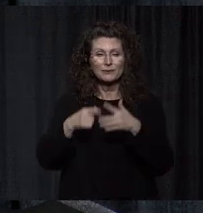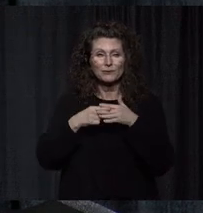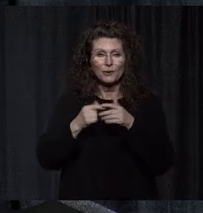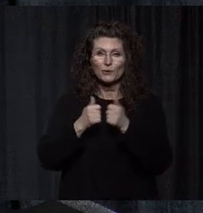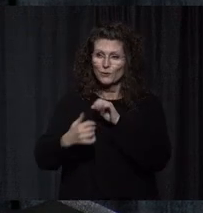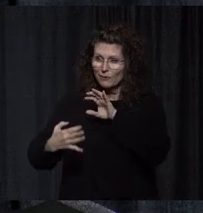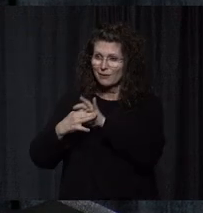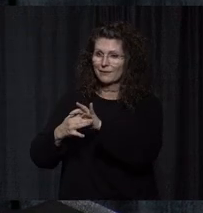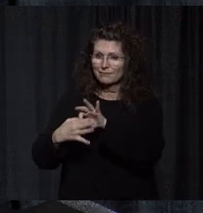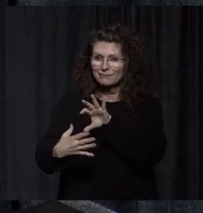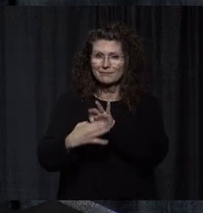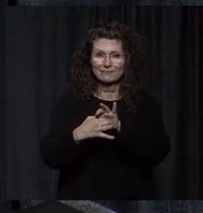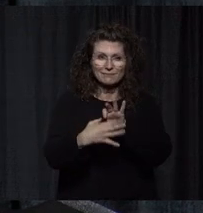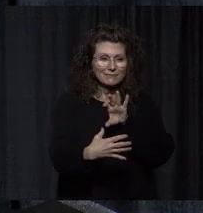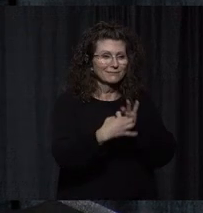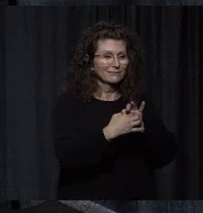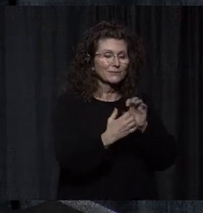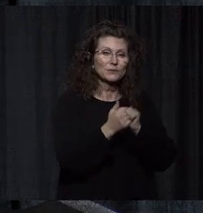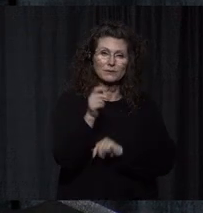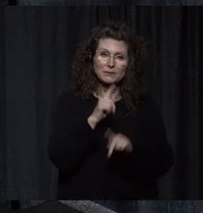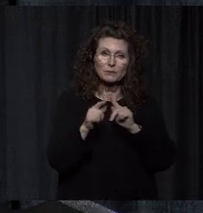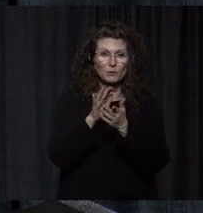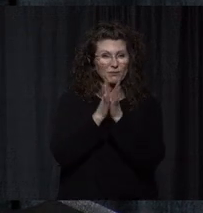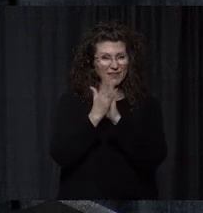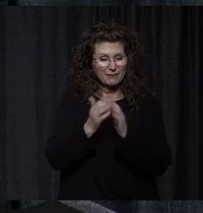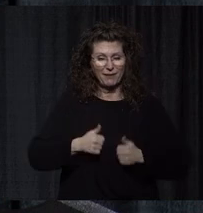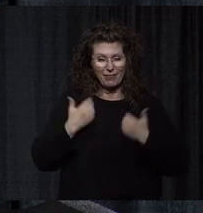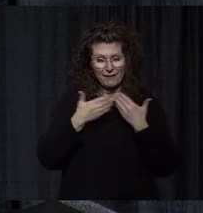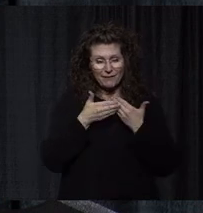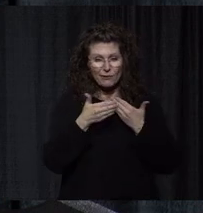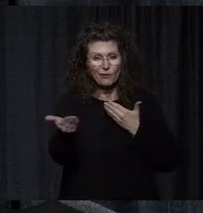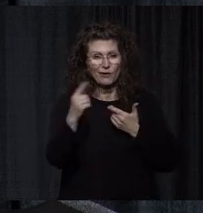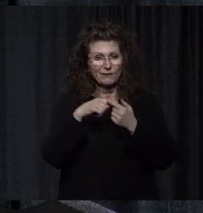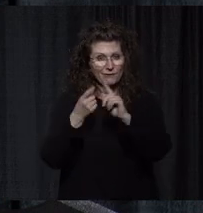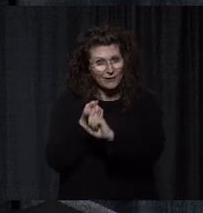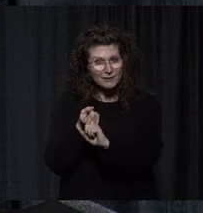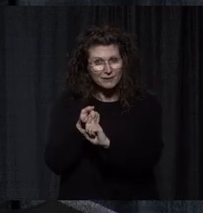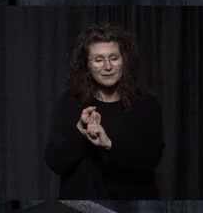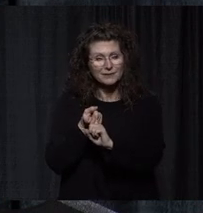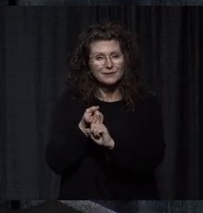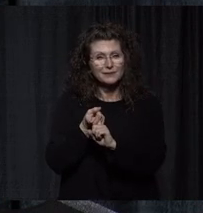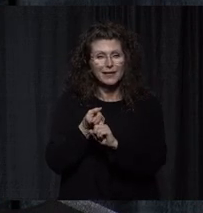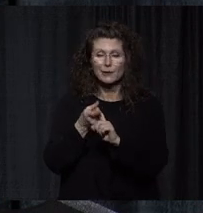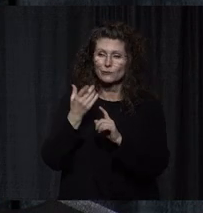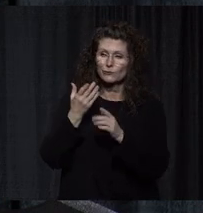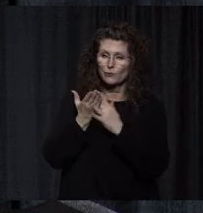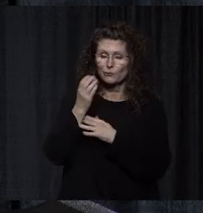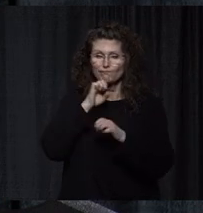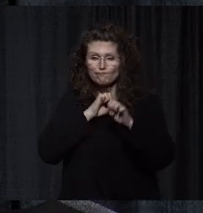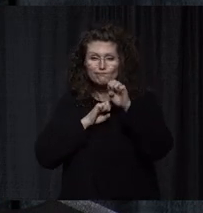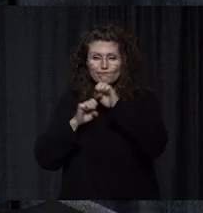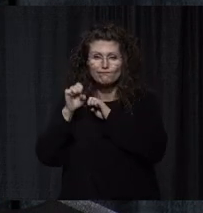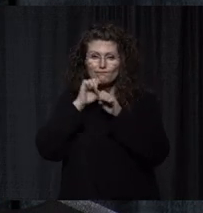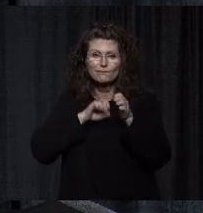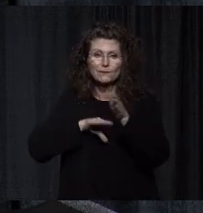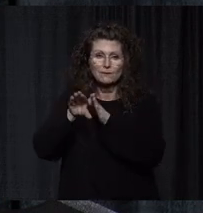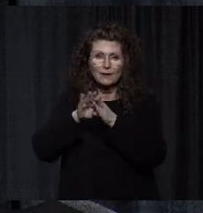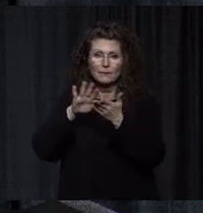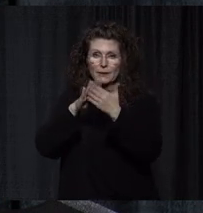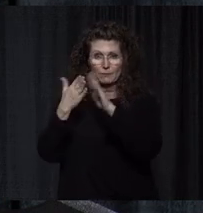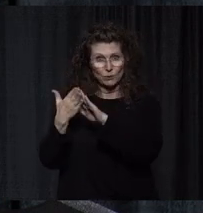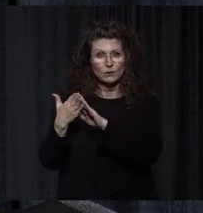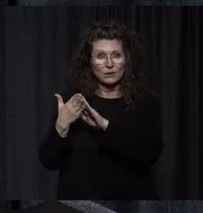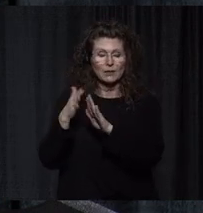with people who would become lifelong friends and began to see strength in building community. One of my professors, the late